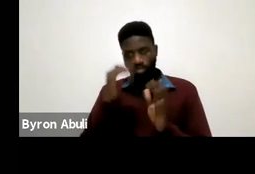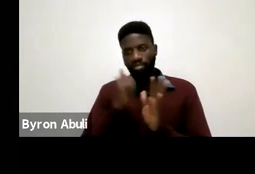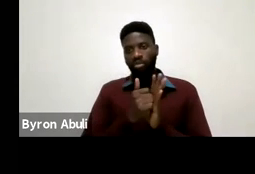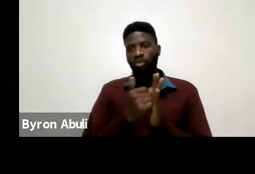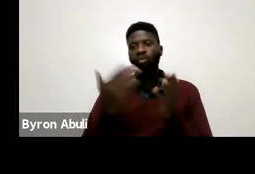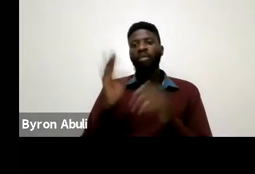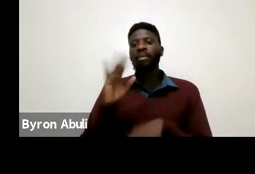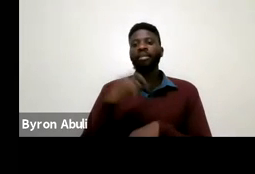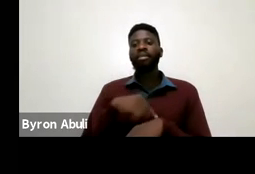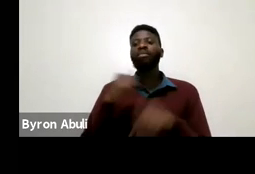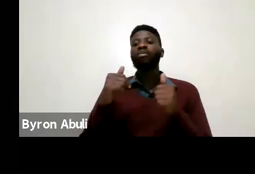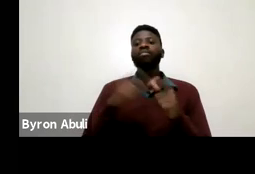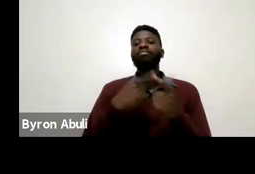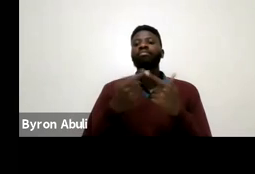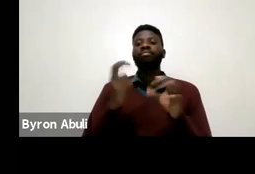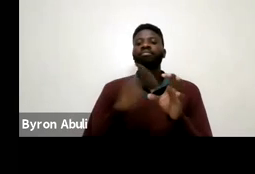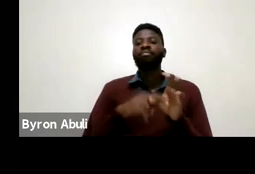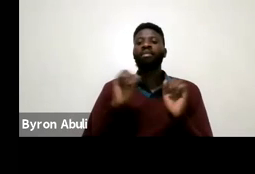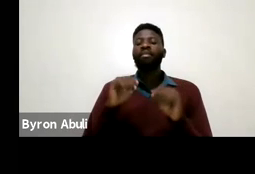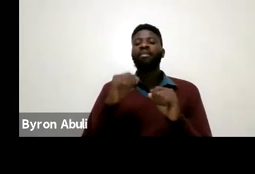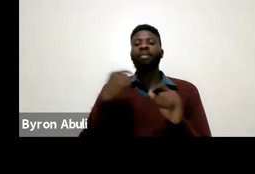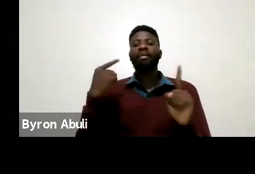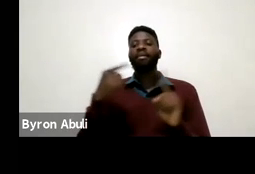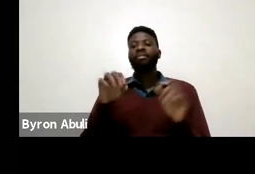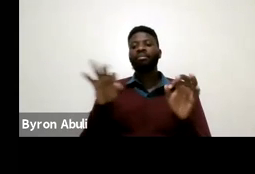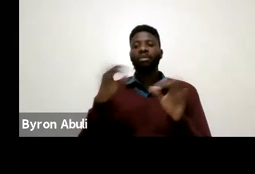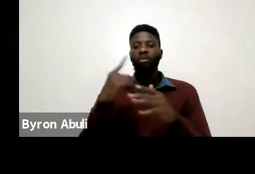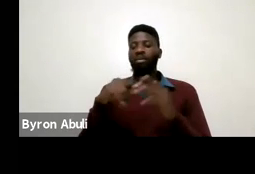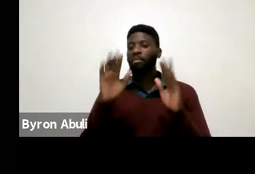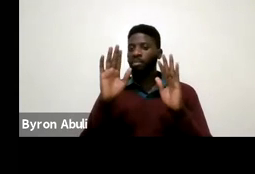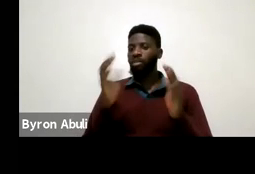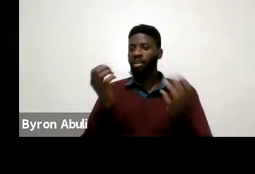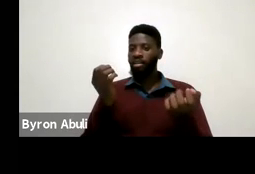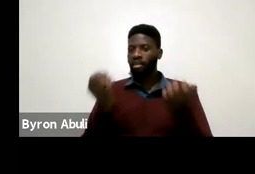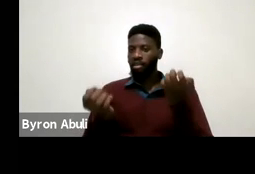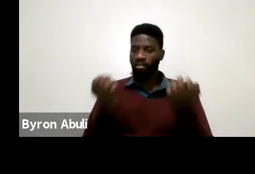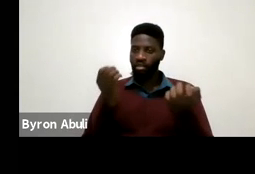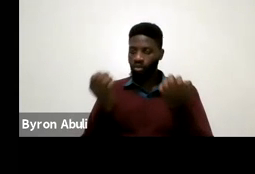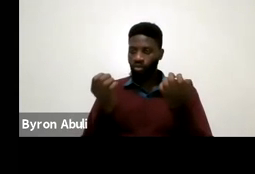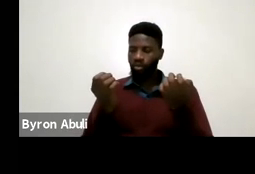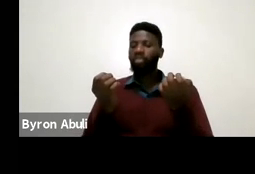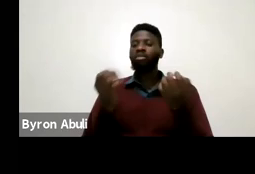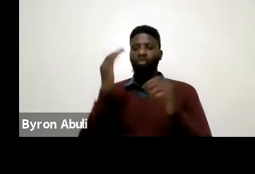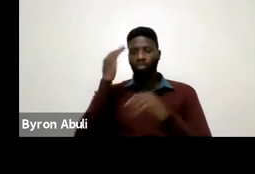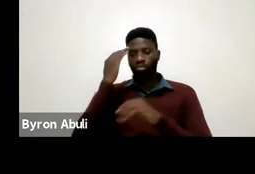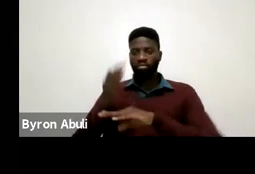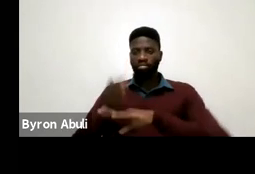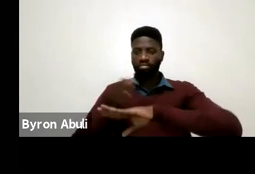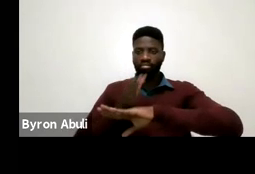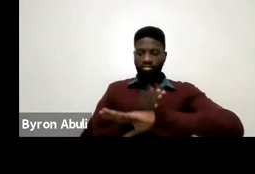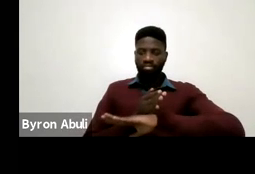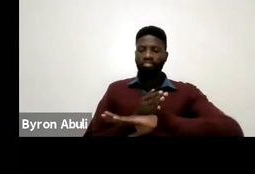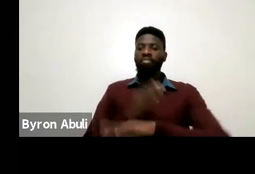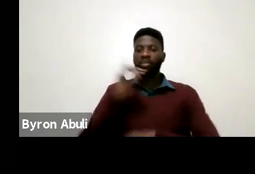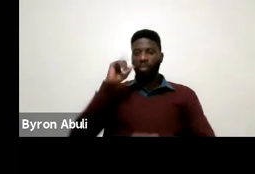board it. But what I'm trying to say is that it's important to evaluate, take care of your milestones. A journey to Mombasa will